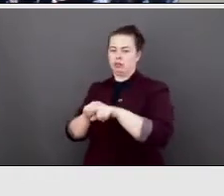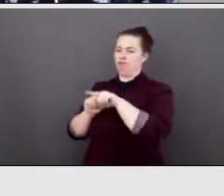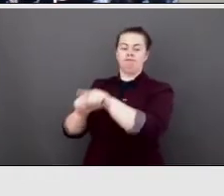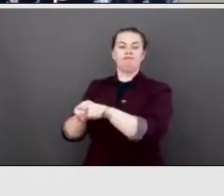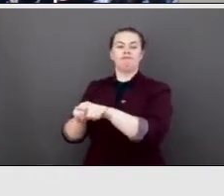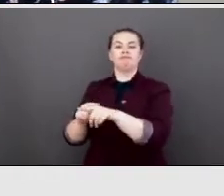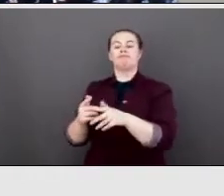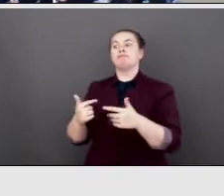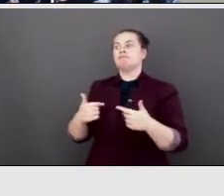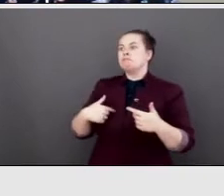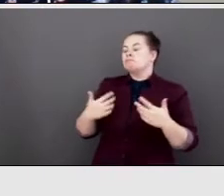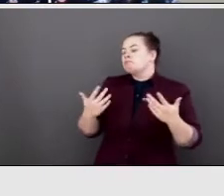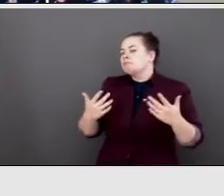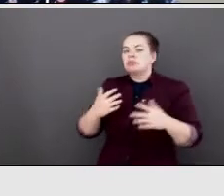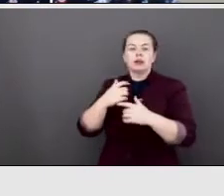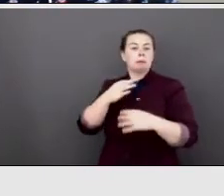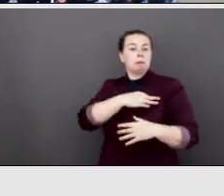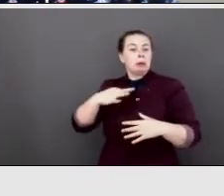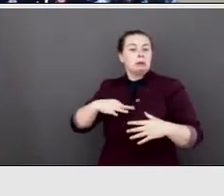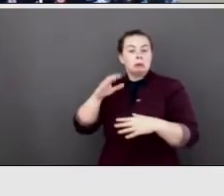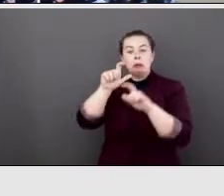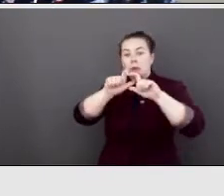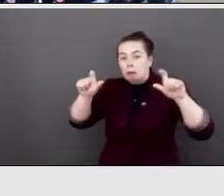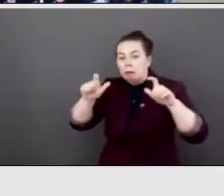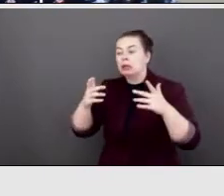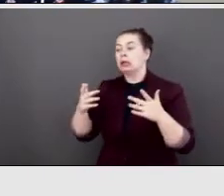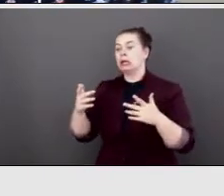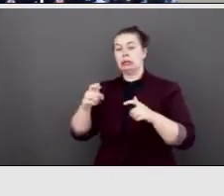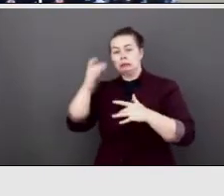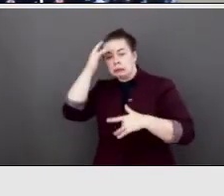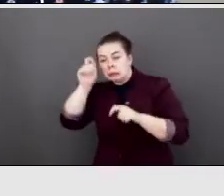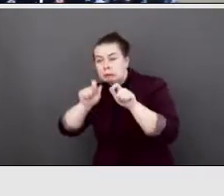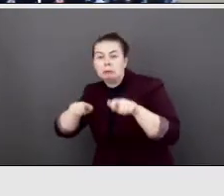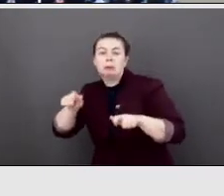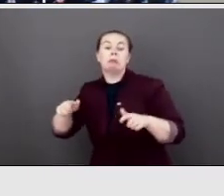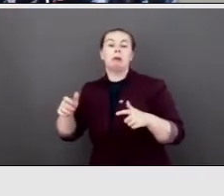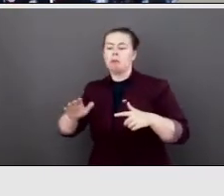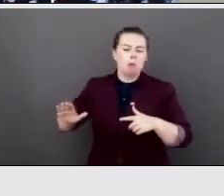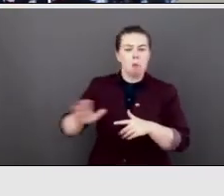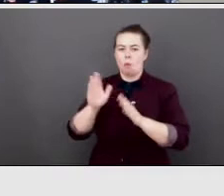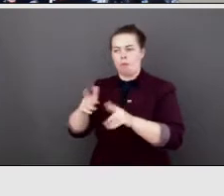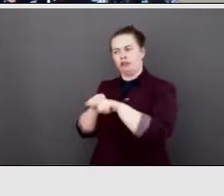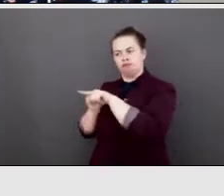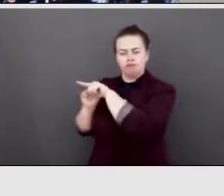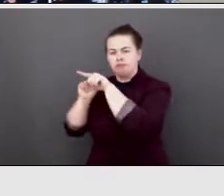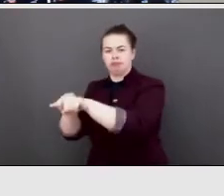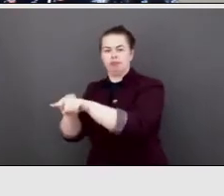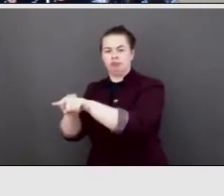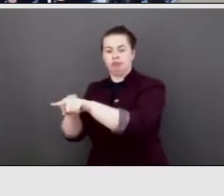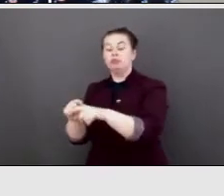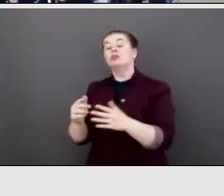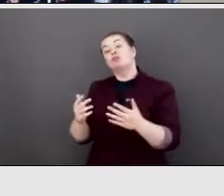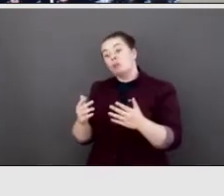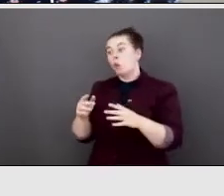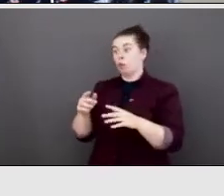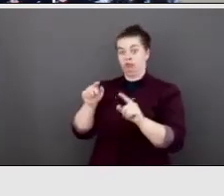as healthcare providers, purchasers of healthcare, patients, and manufacturers. Although the entities